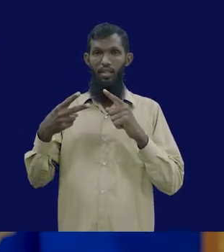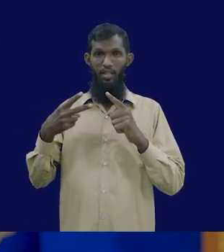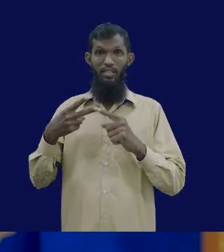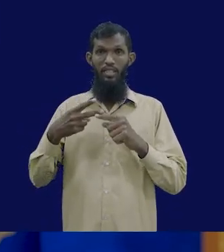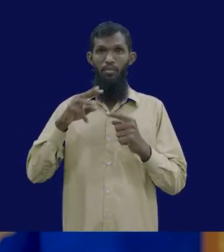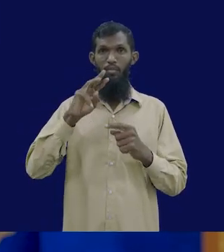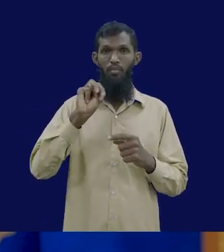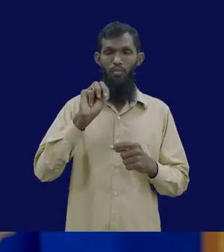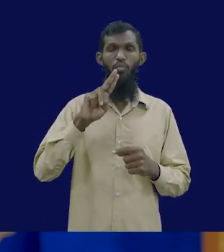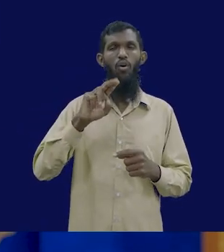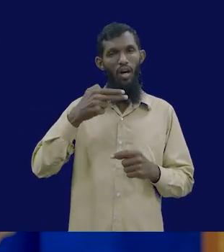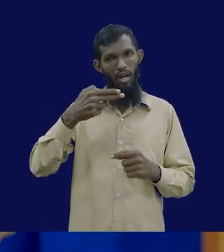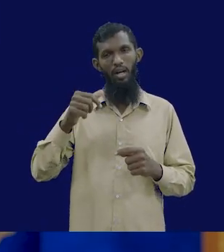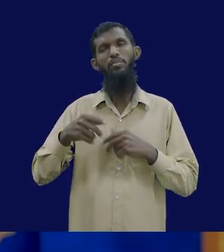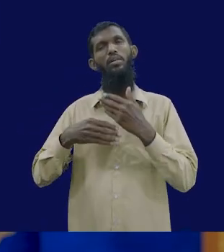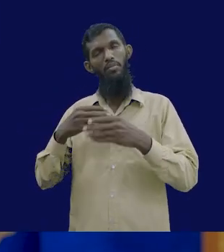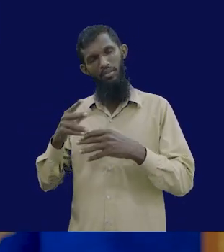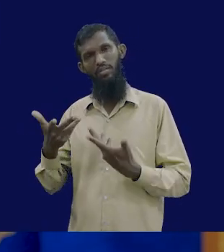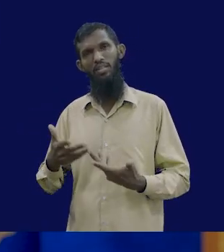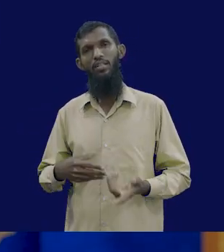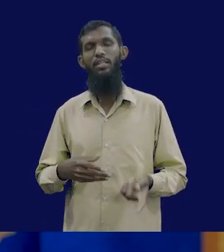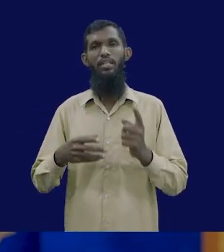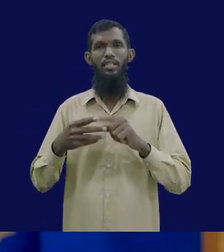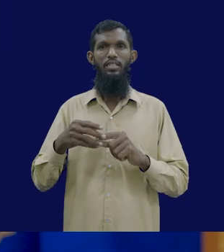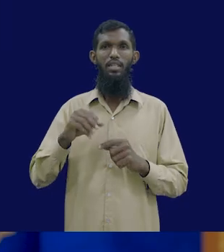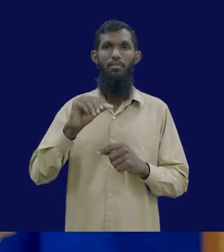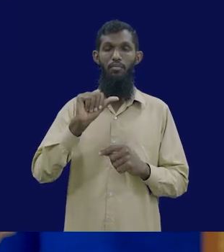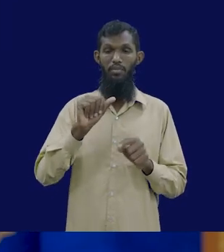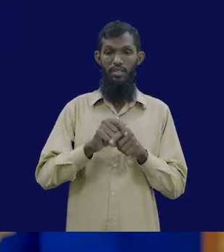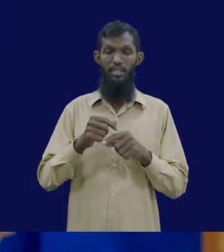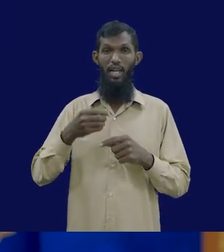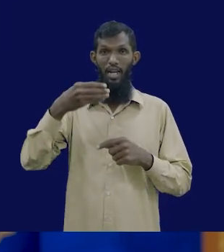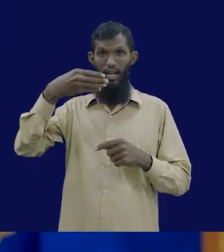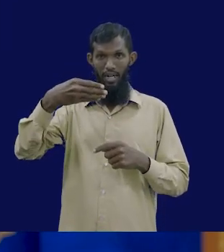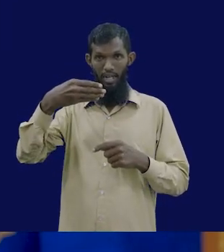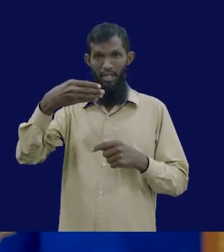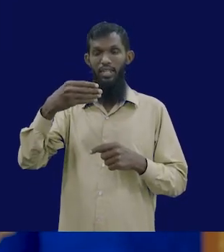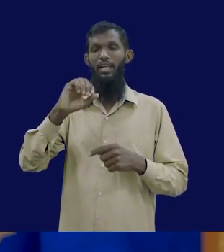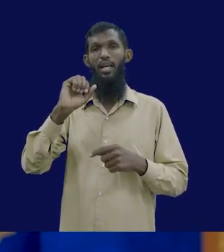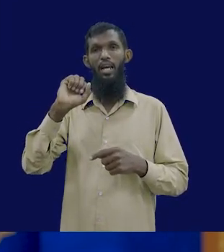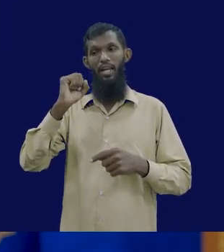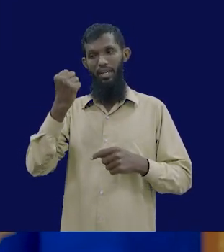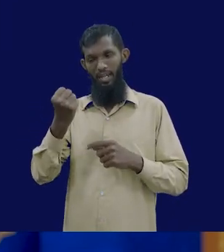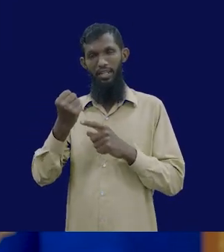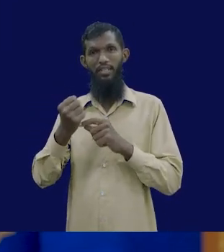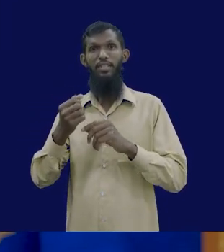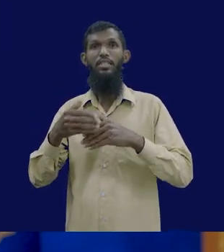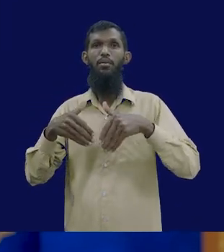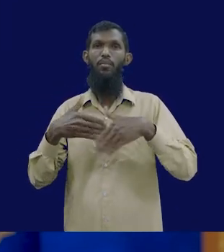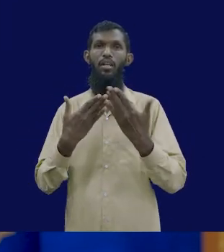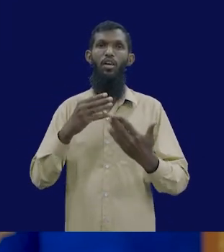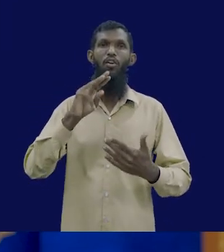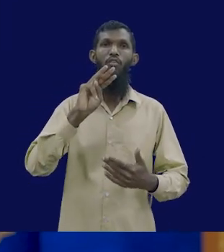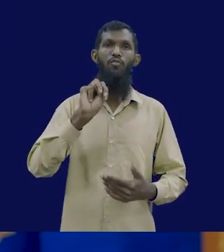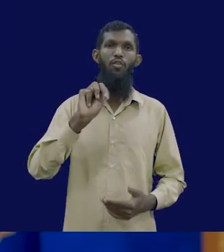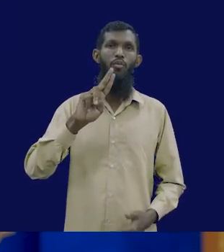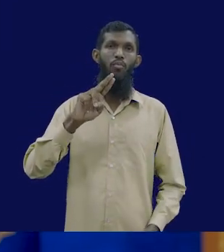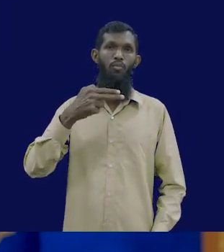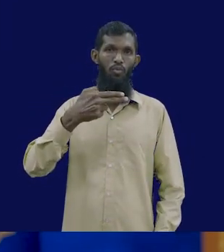sunnah, and so is fasting on Ashura. The 9th or 10th of Muharram is also